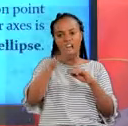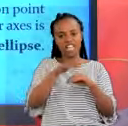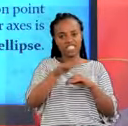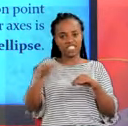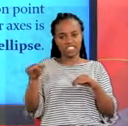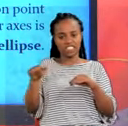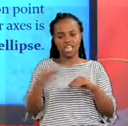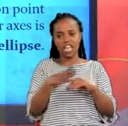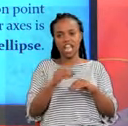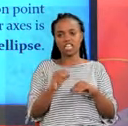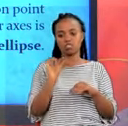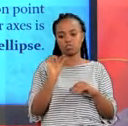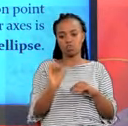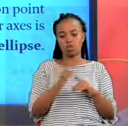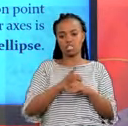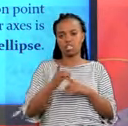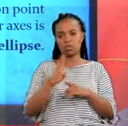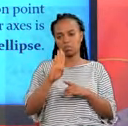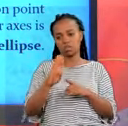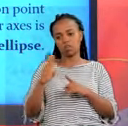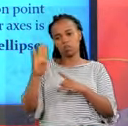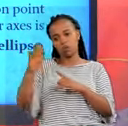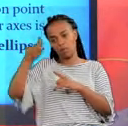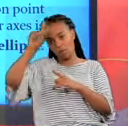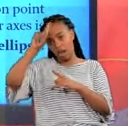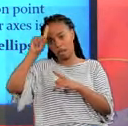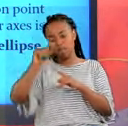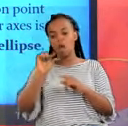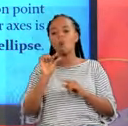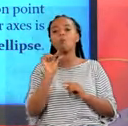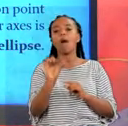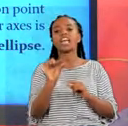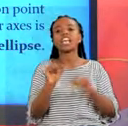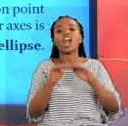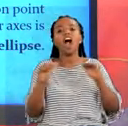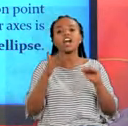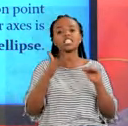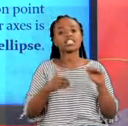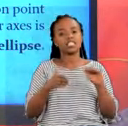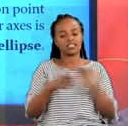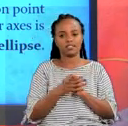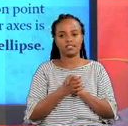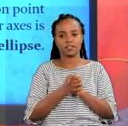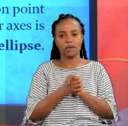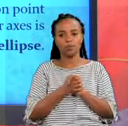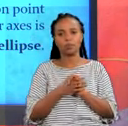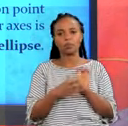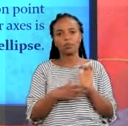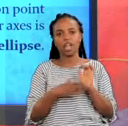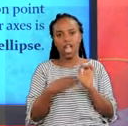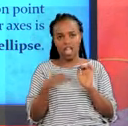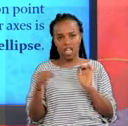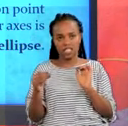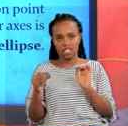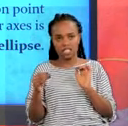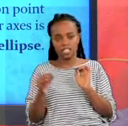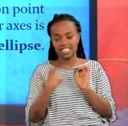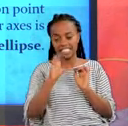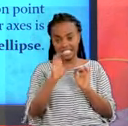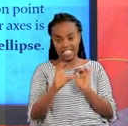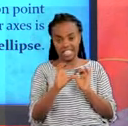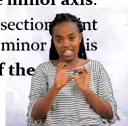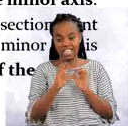the small distance b b prime is called the minor axis. And c,